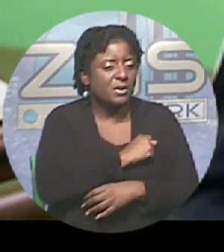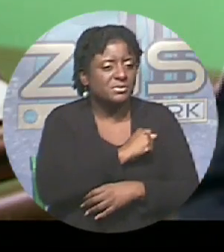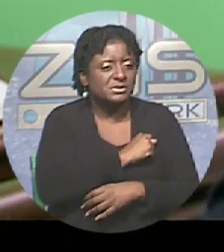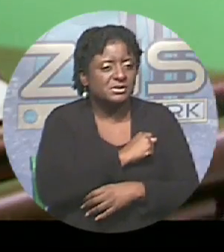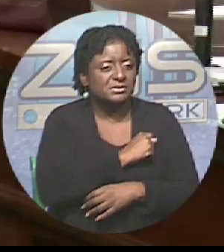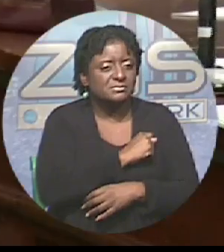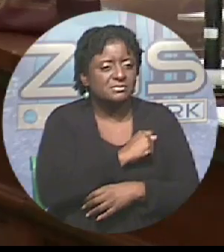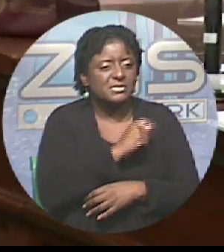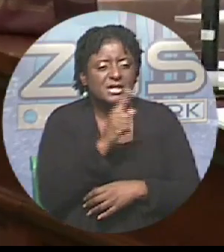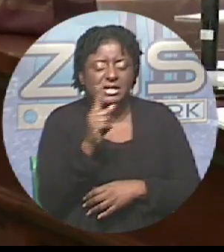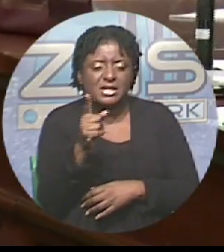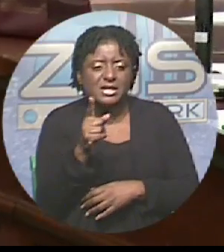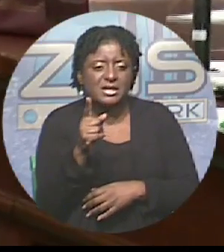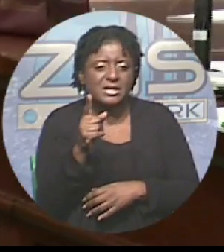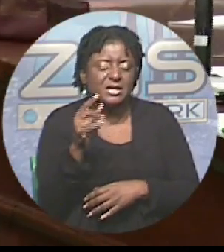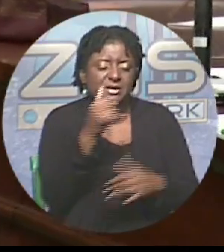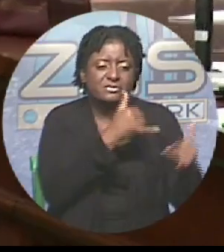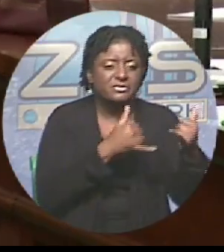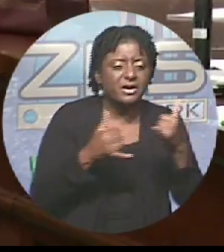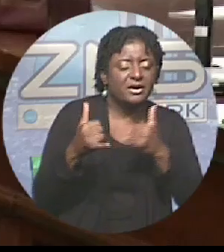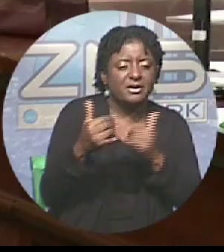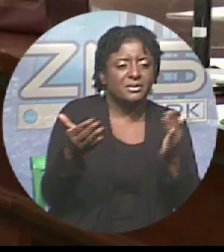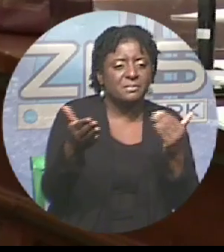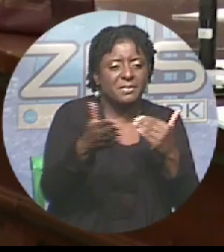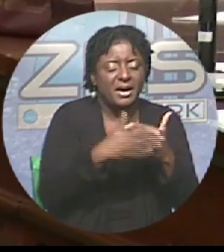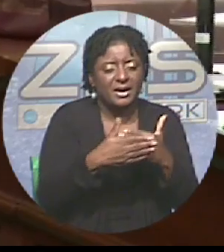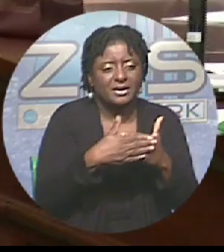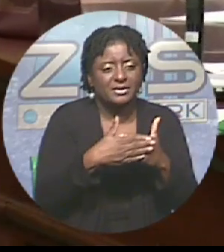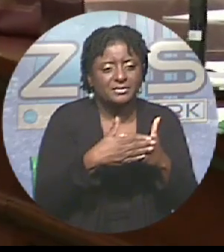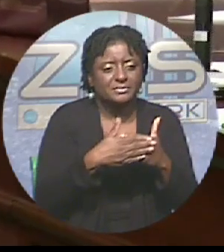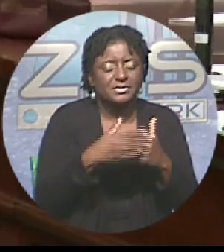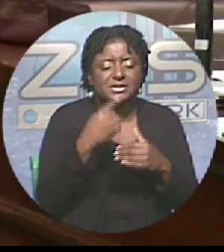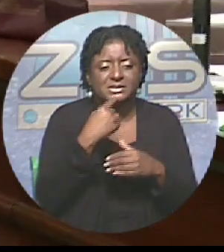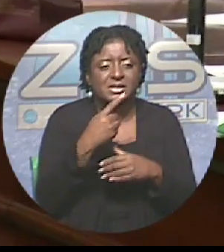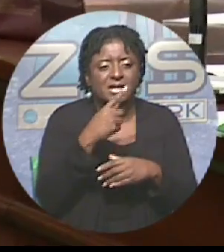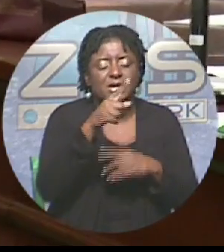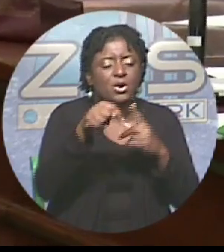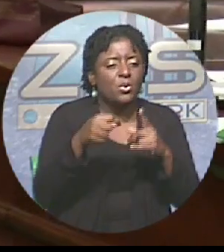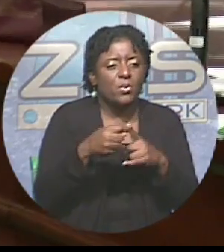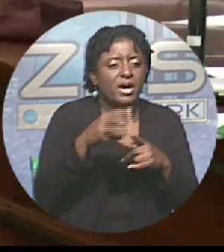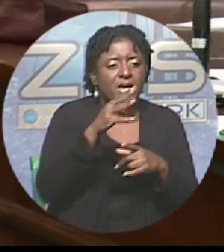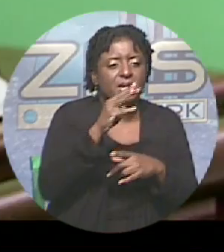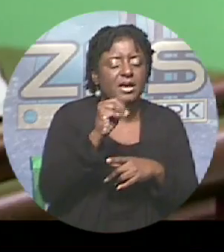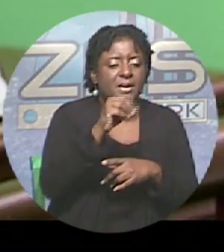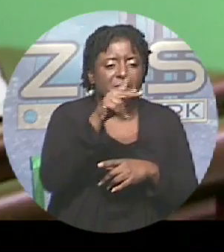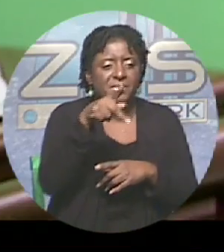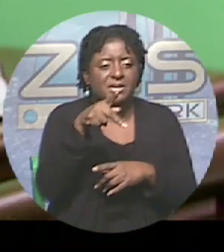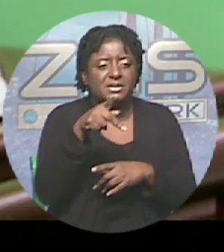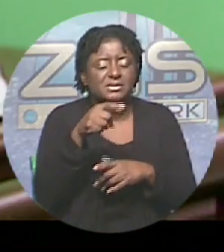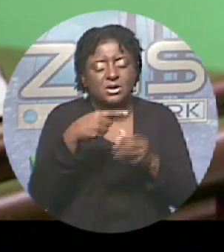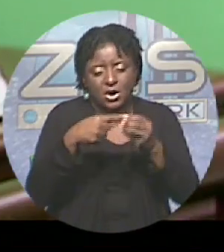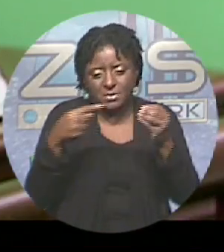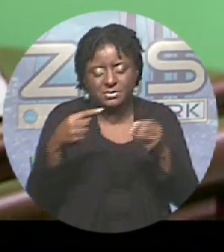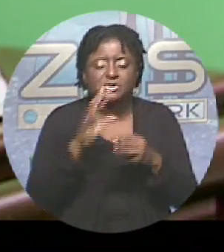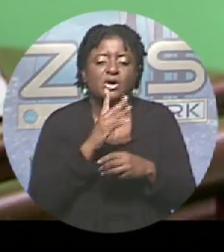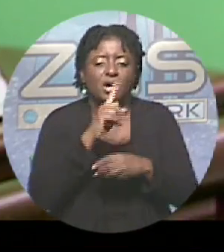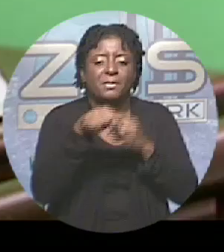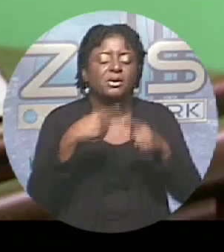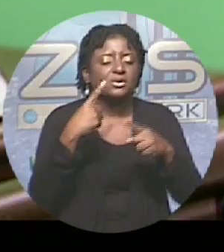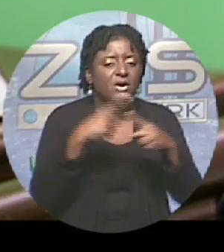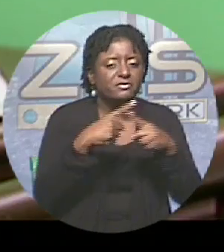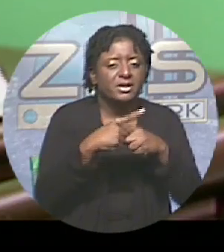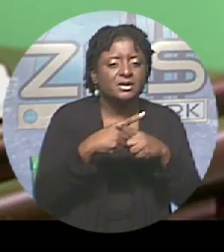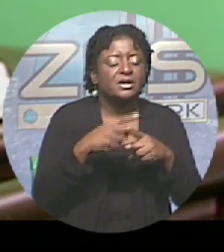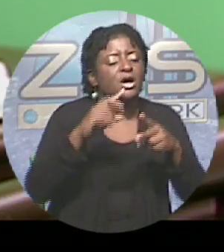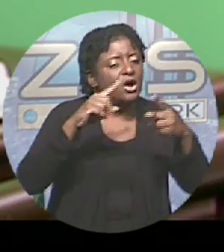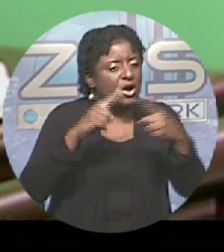fired back at Butler Turner and said that when members opposite speak of conflicts, they should consider this. Conflict is when someone